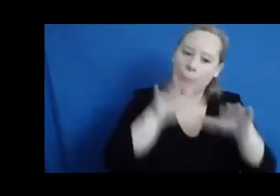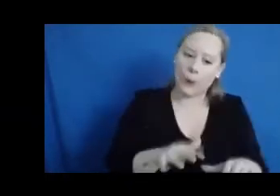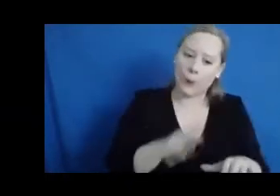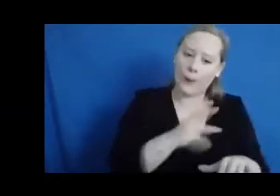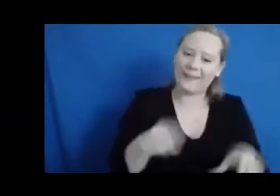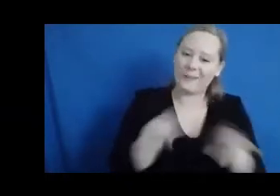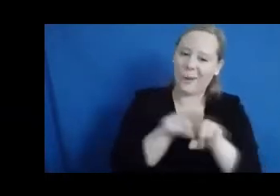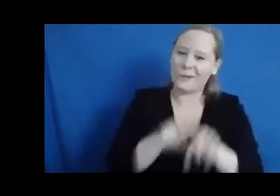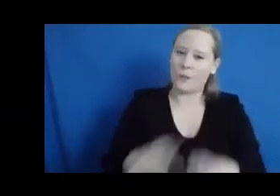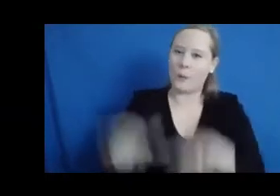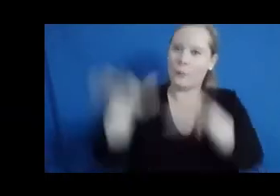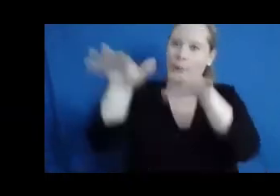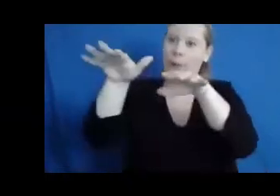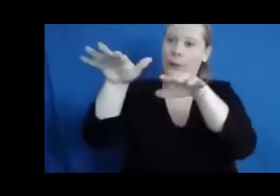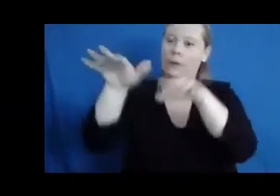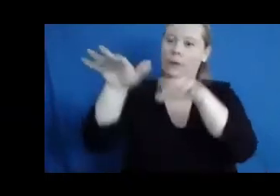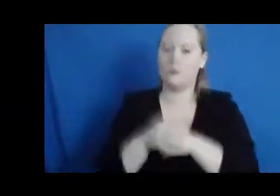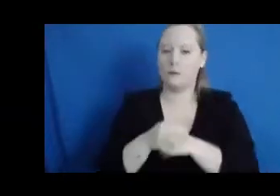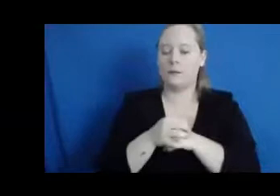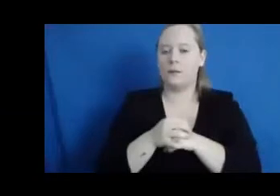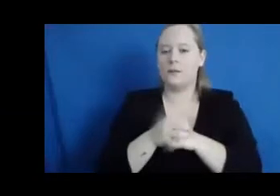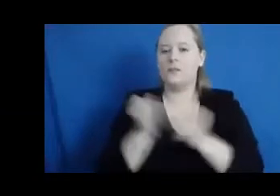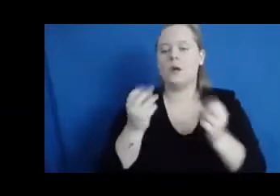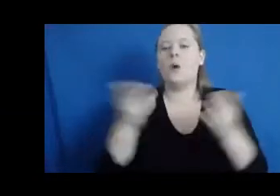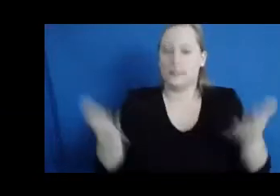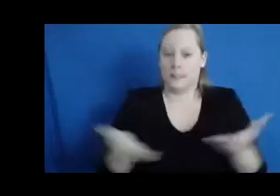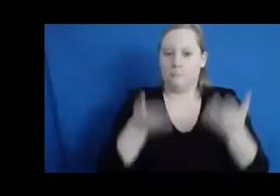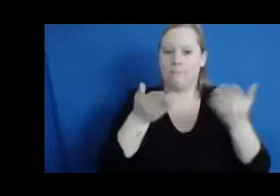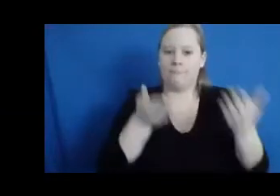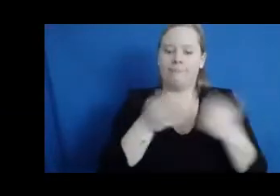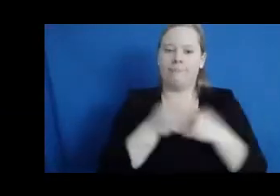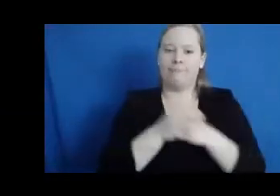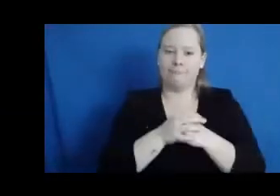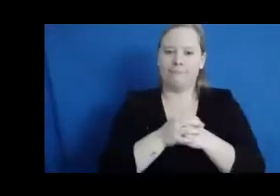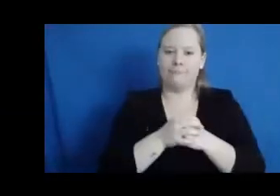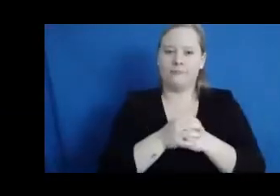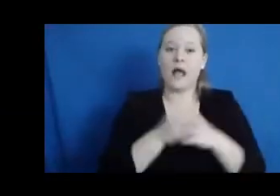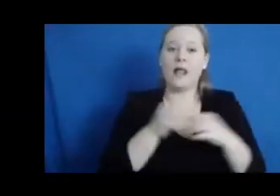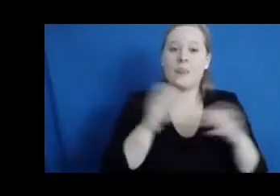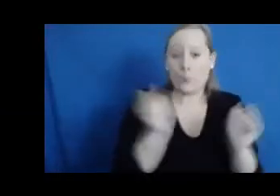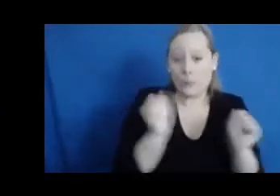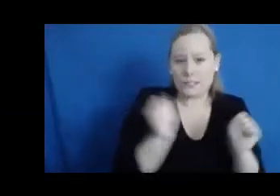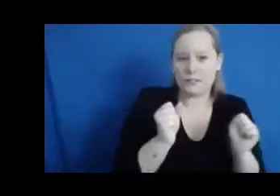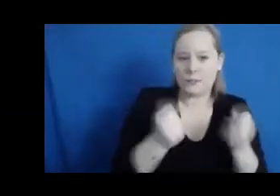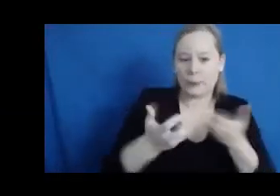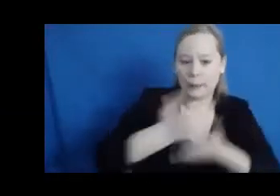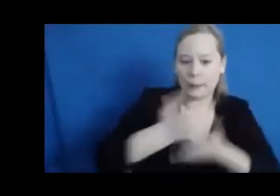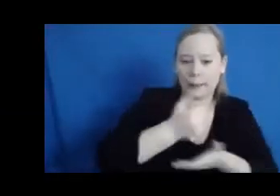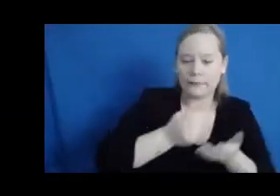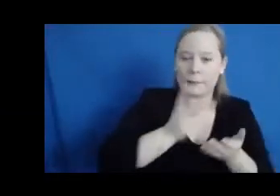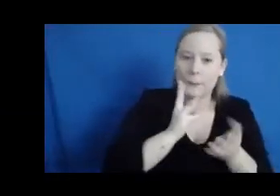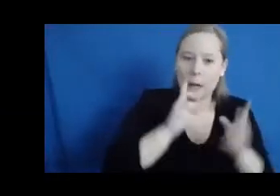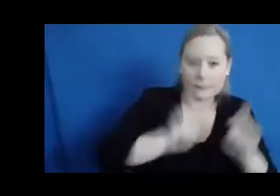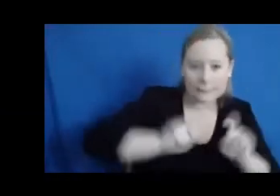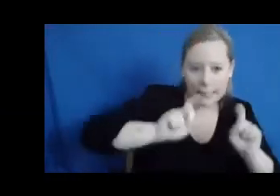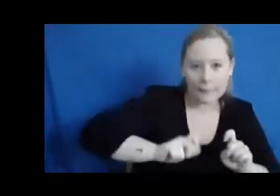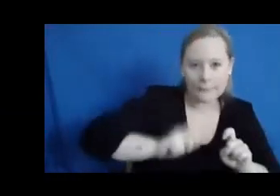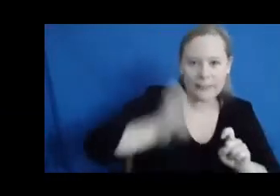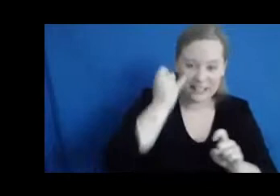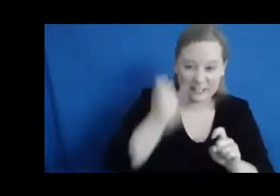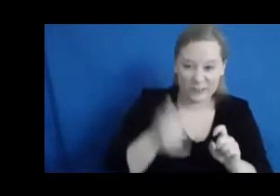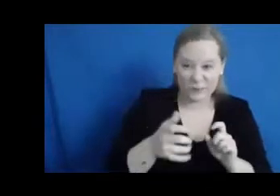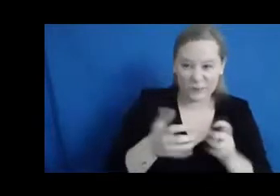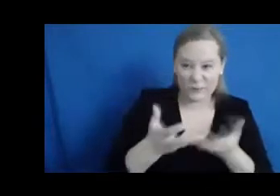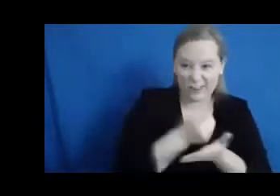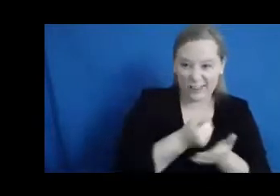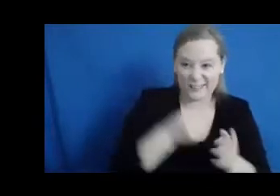times of the year. And so here we are in the winter collecting water samples. If anybody has collected water samples in the